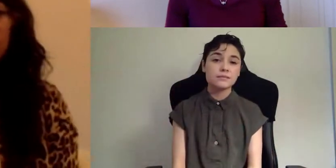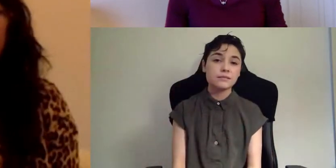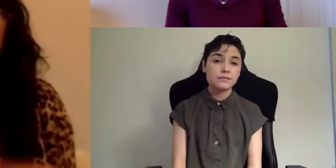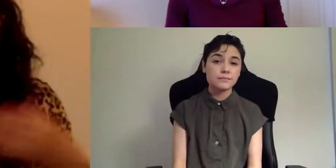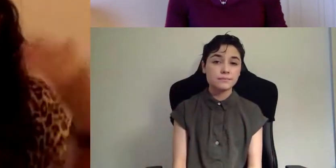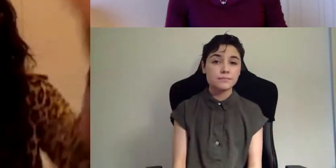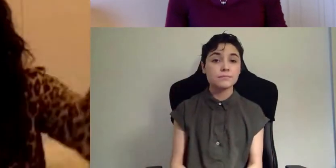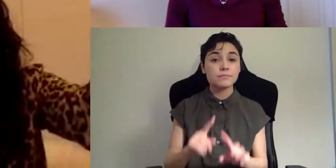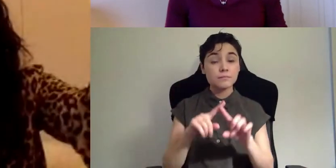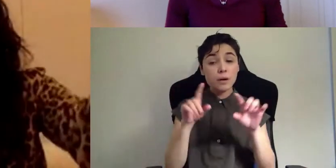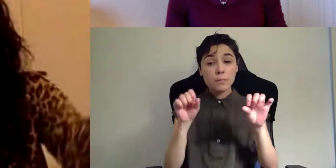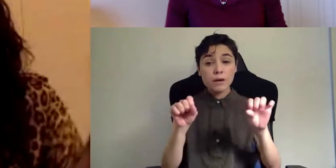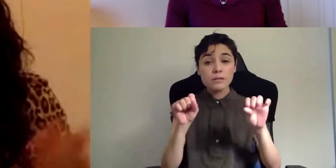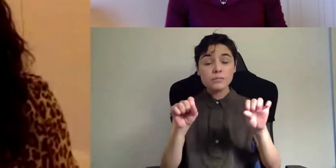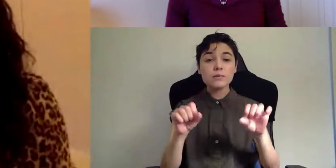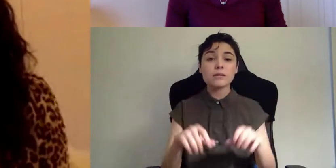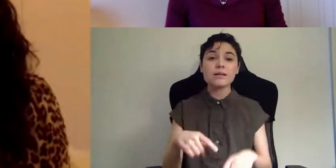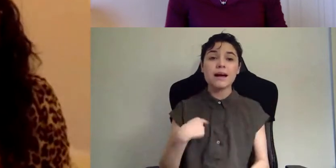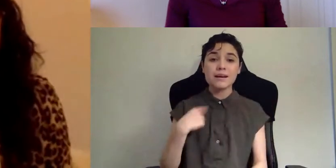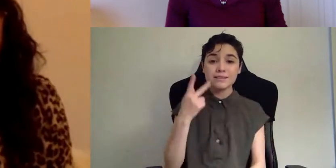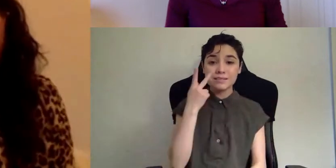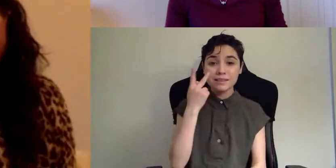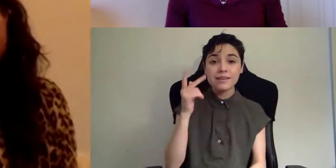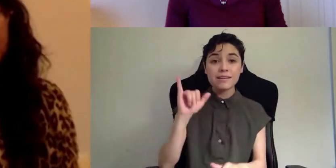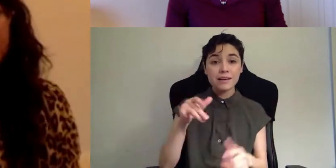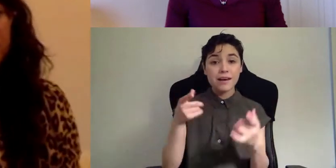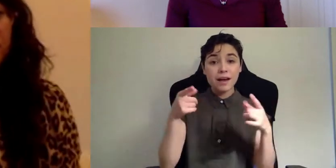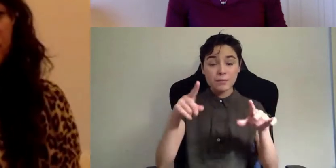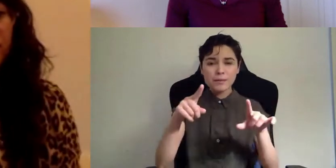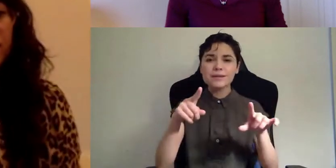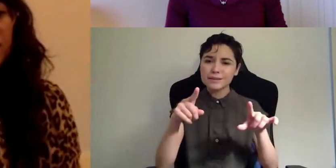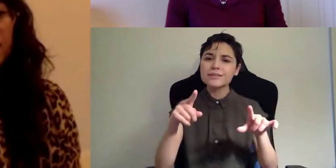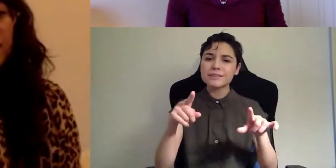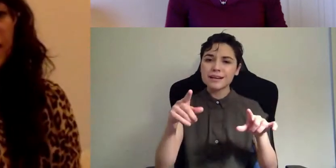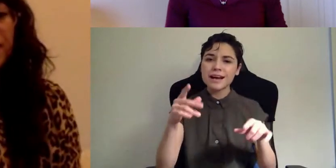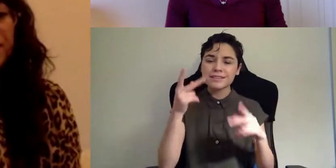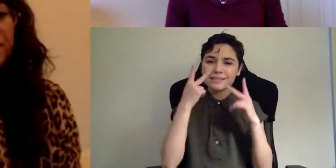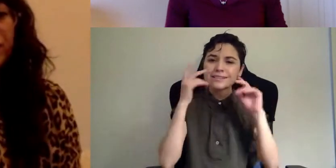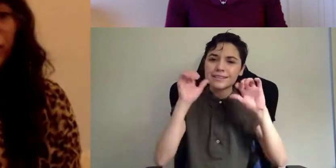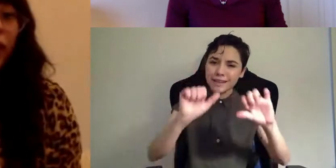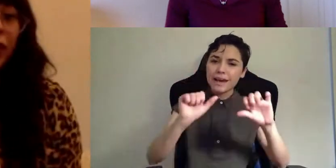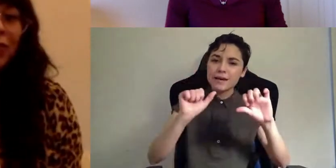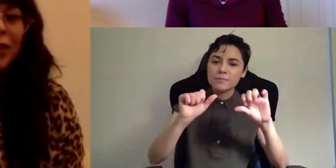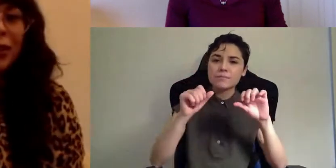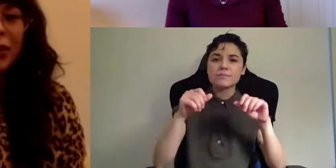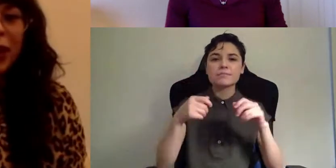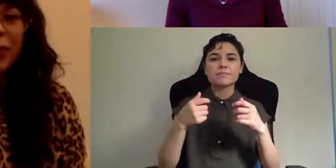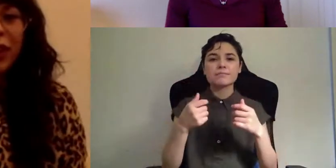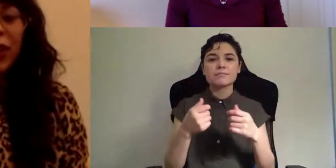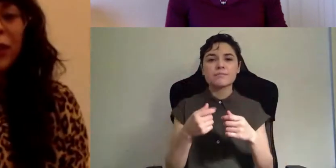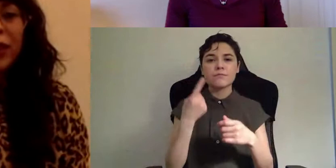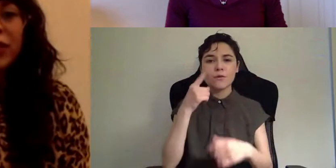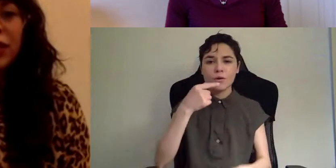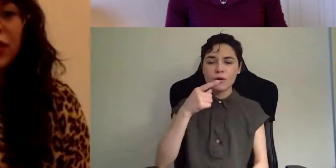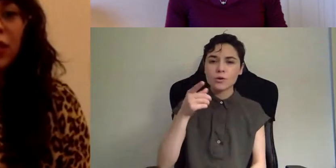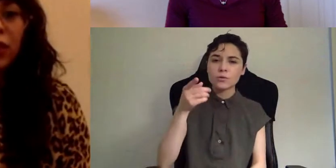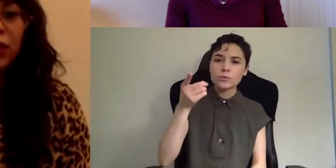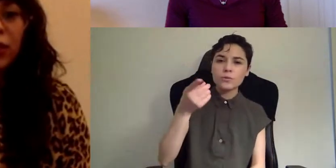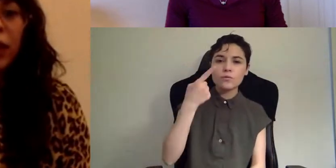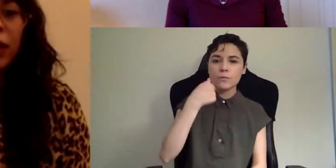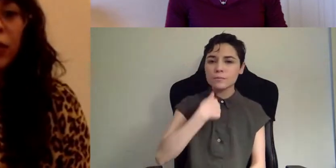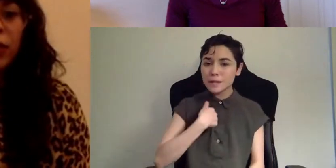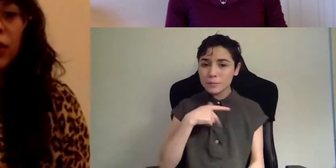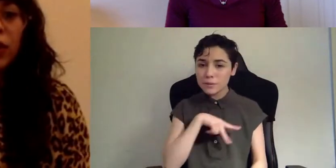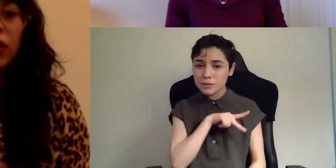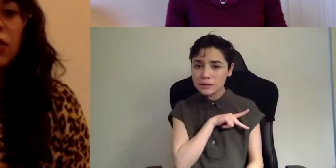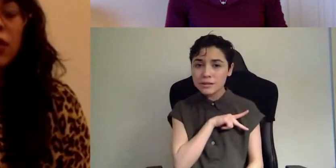that's possible. I see that out there for us and for me, certainly, you know, because I've struggled